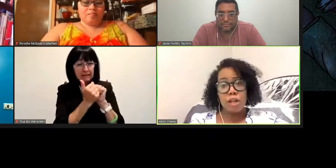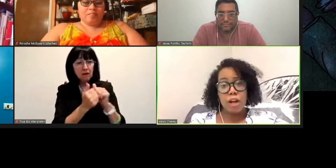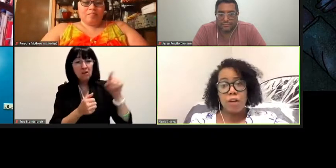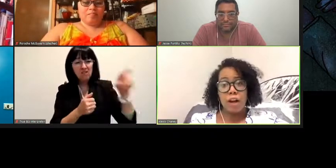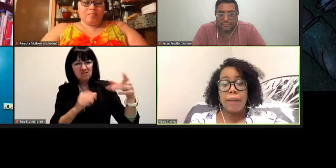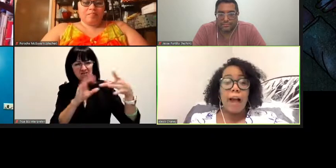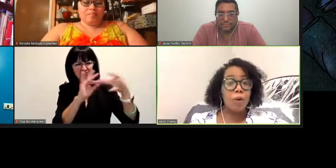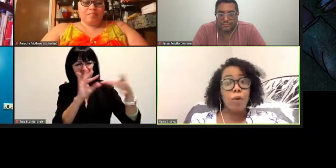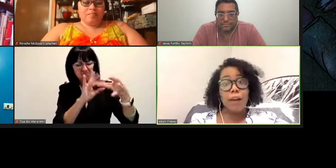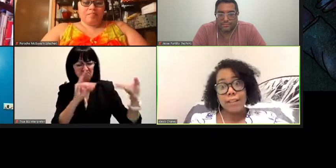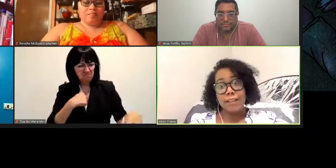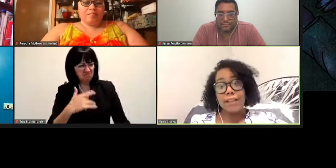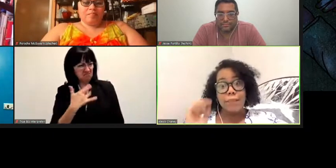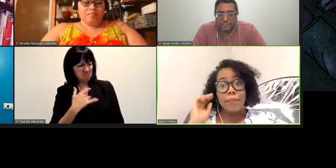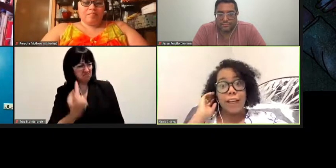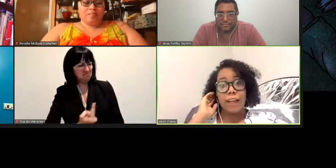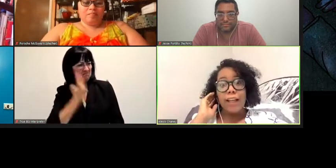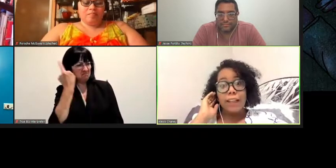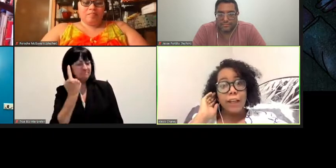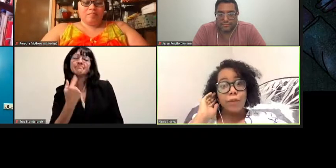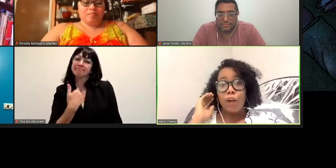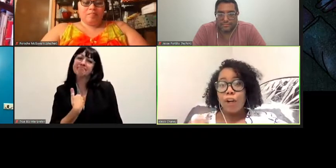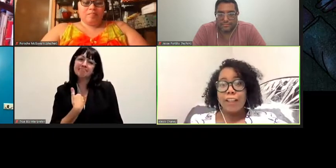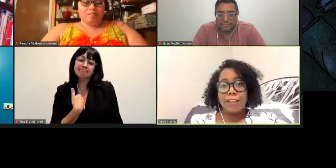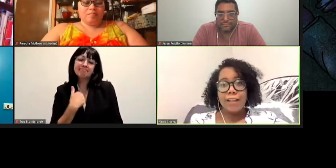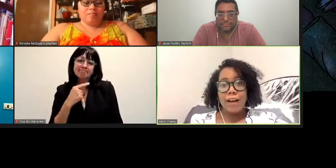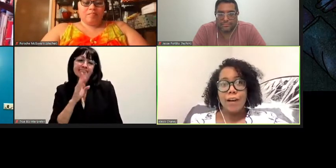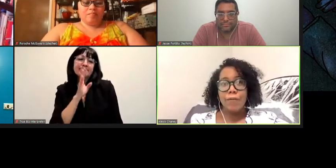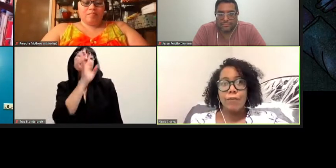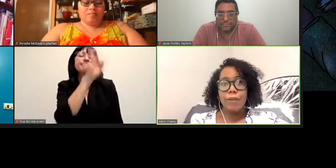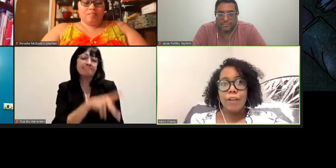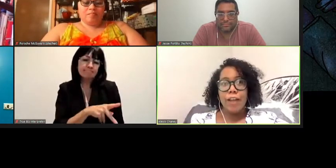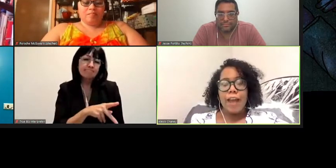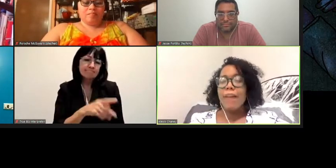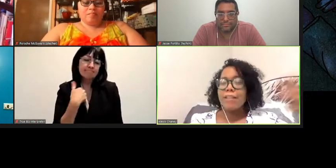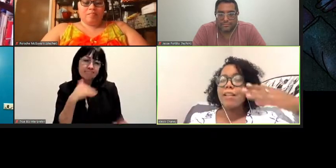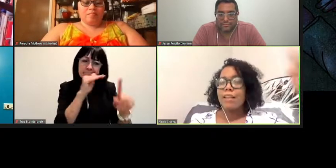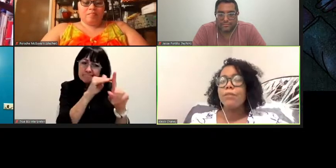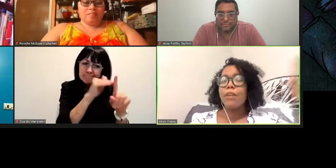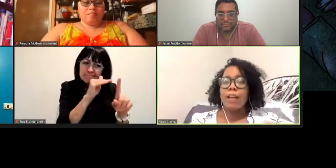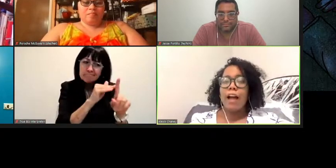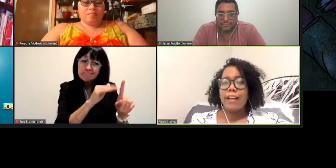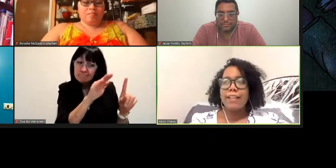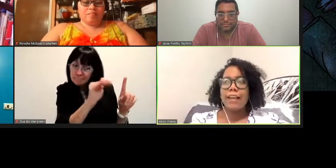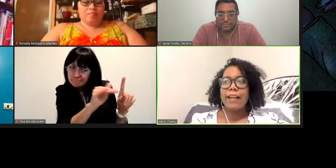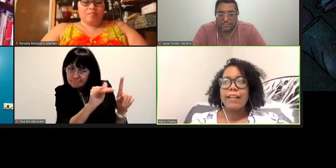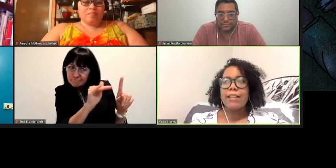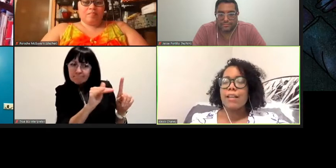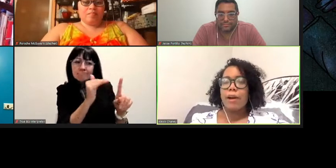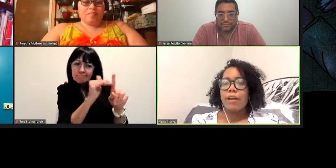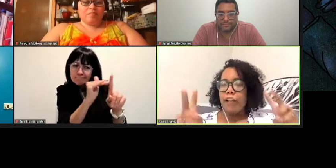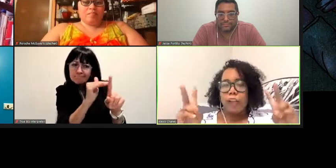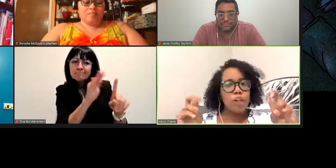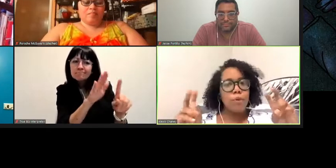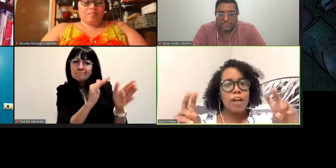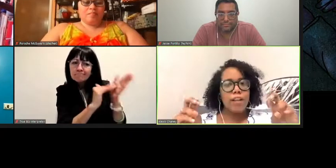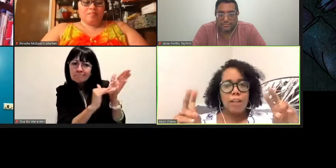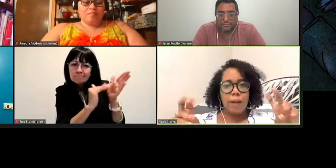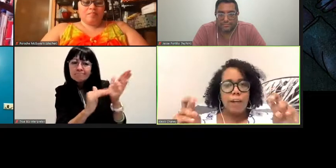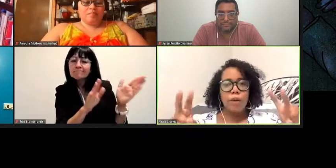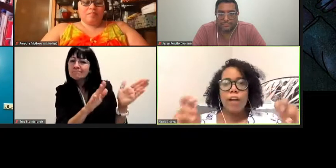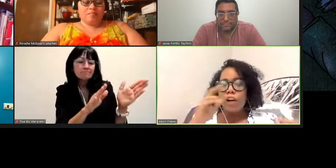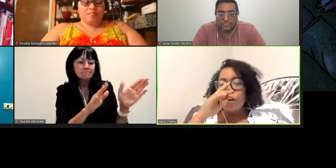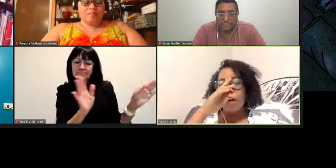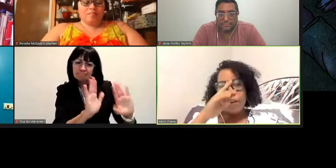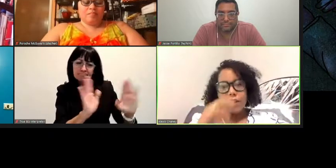to be able to do that around me. I'm going to say something, like, regardless of, and that's the line is like, this isn't about it like jeopardizing